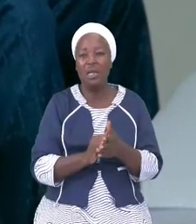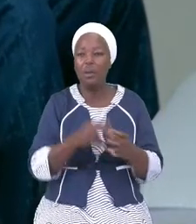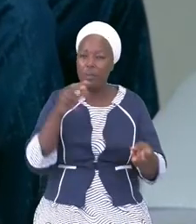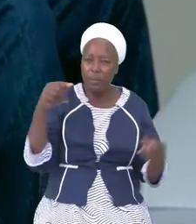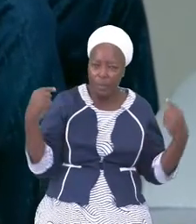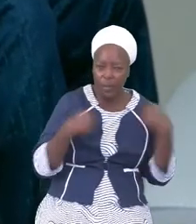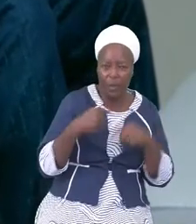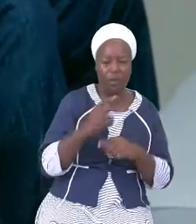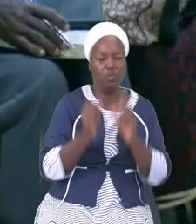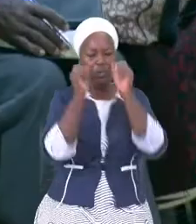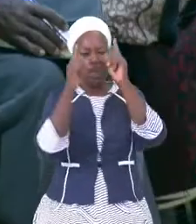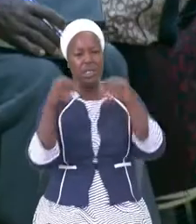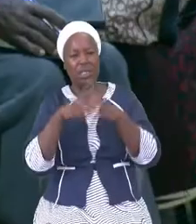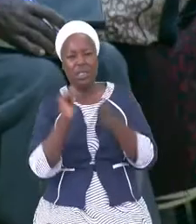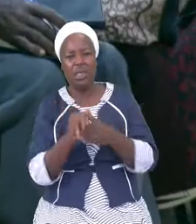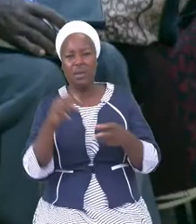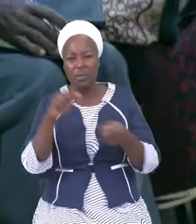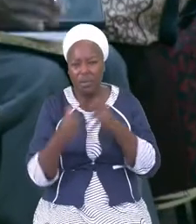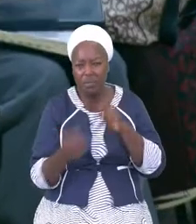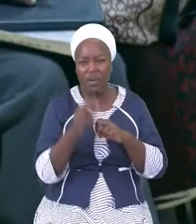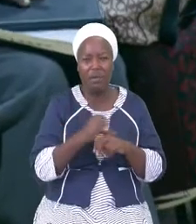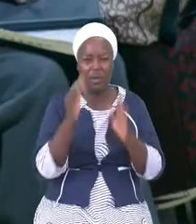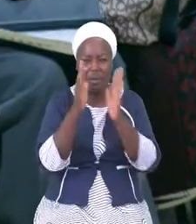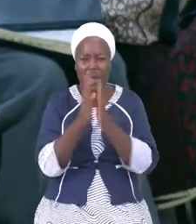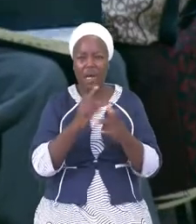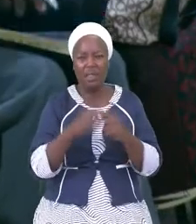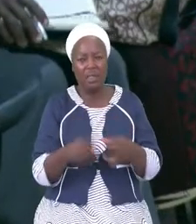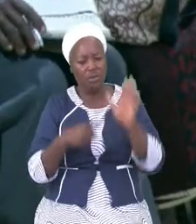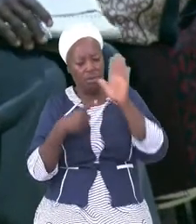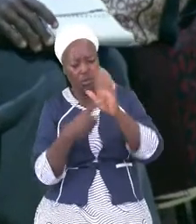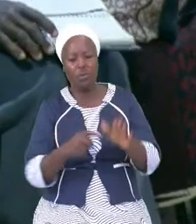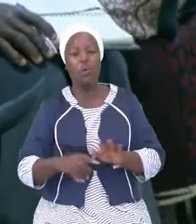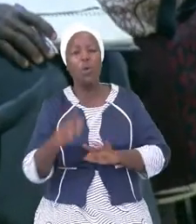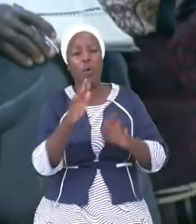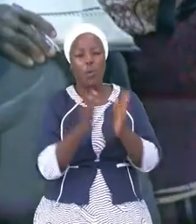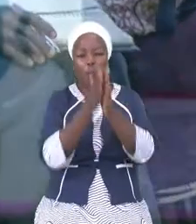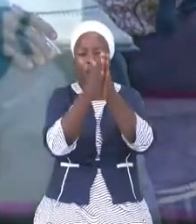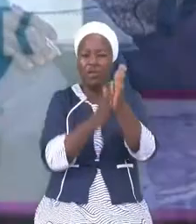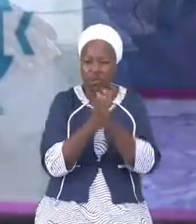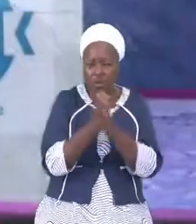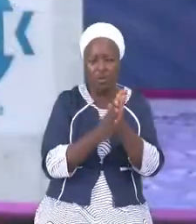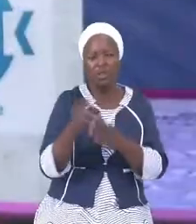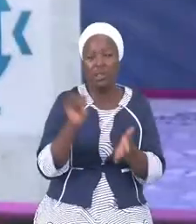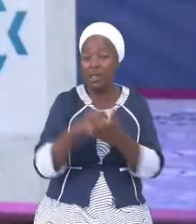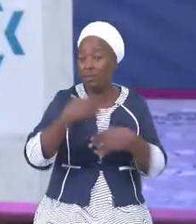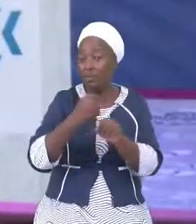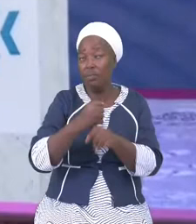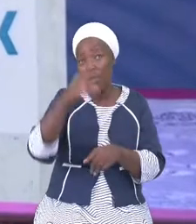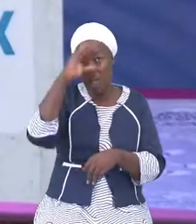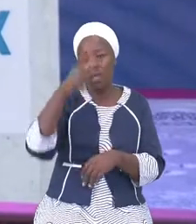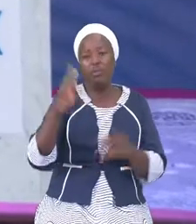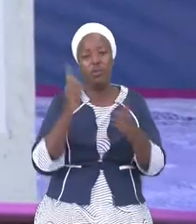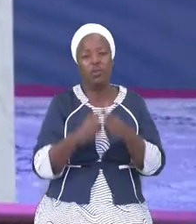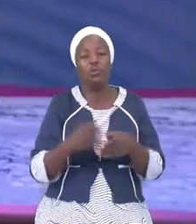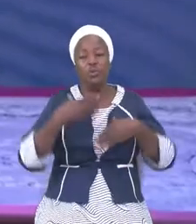affliction, he prayed. In affliction, he manifested passion, earnest passion, that made him to cry unto